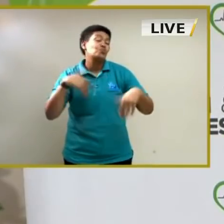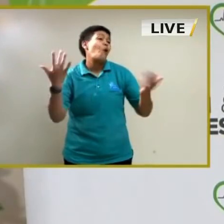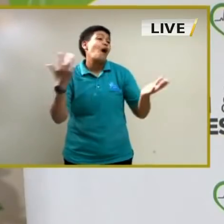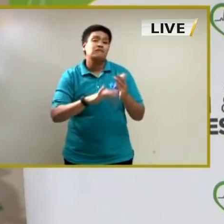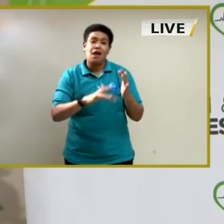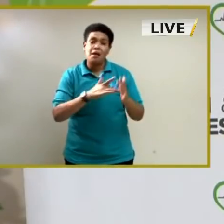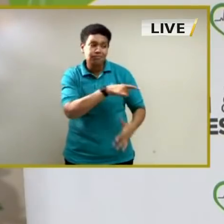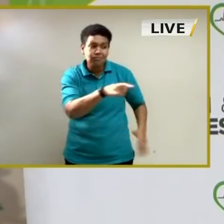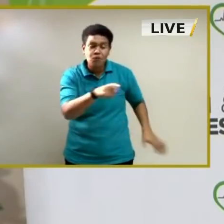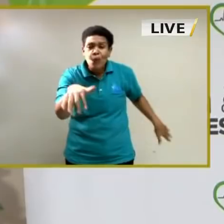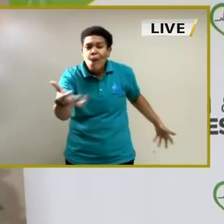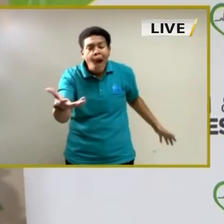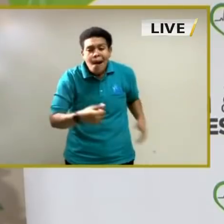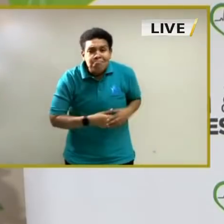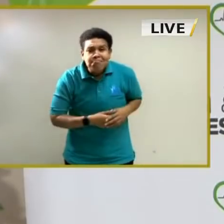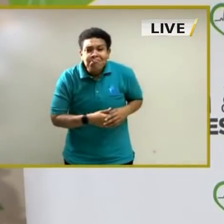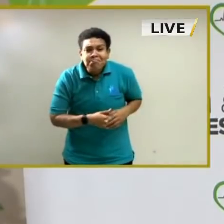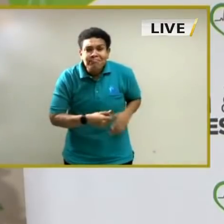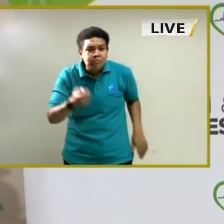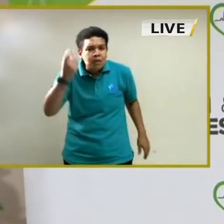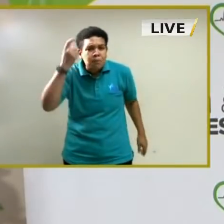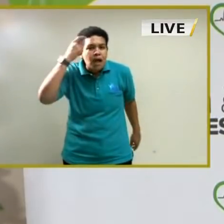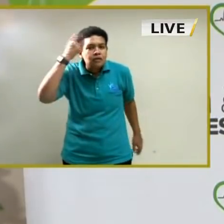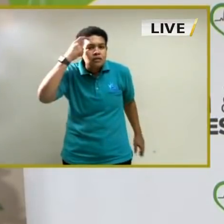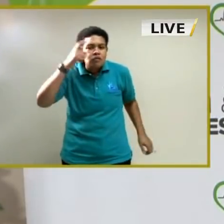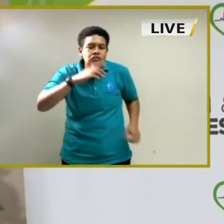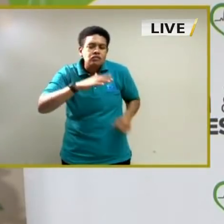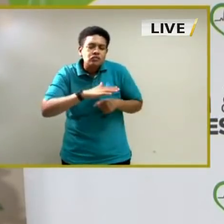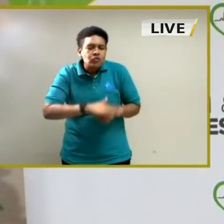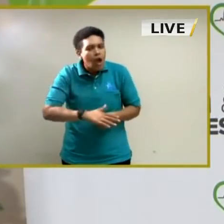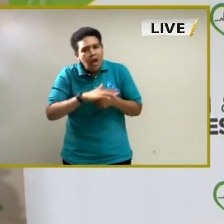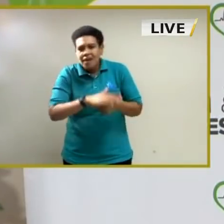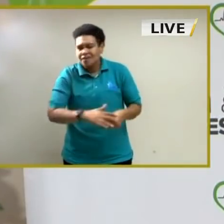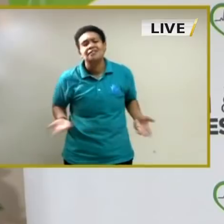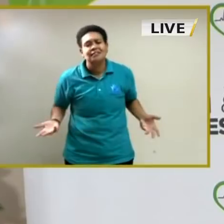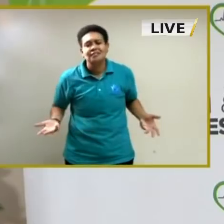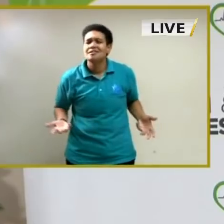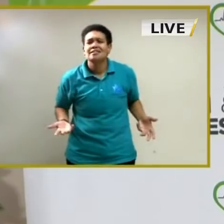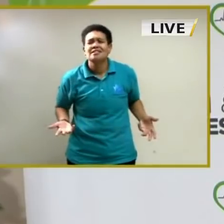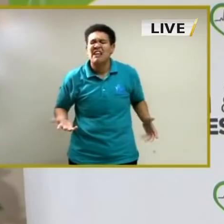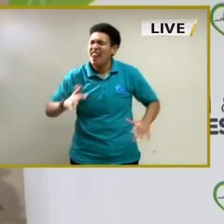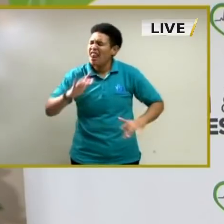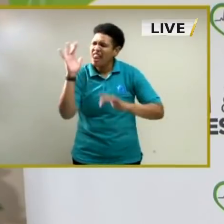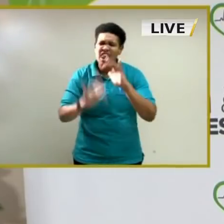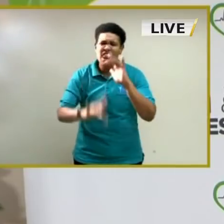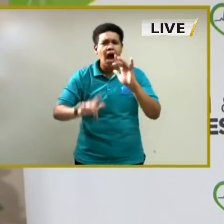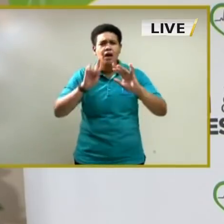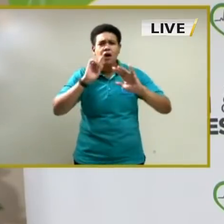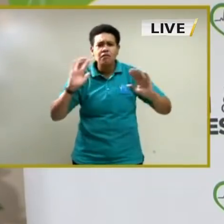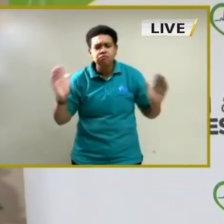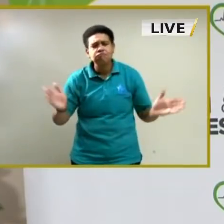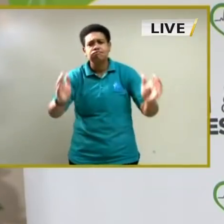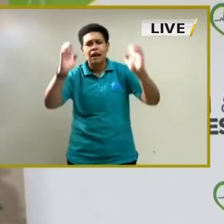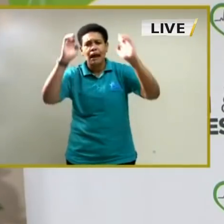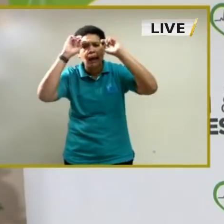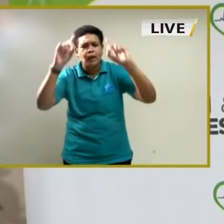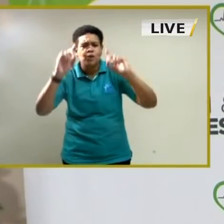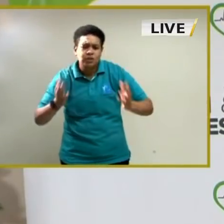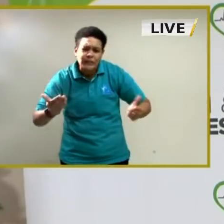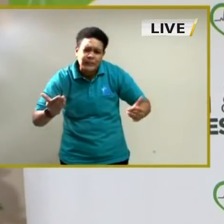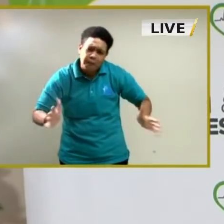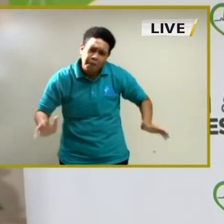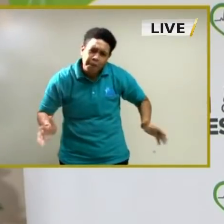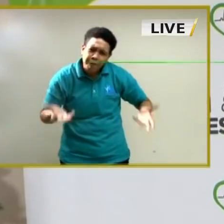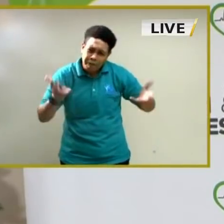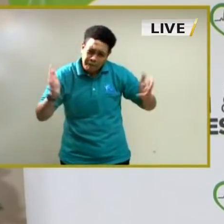And the mental stress and the lack of stimulation for development that